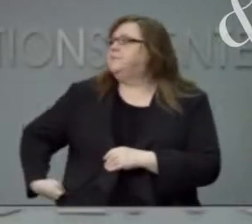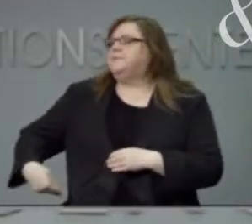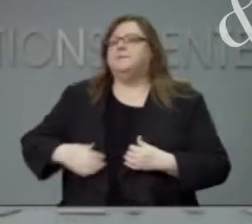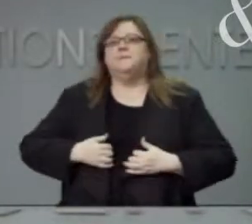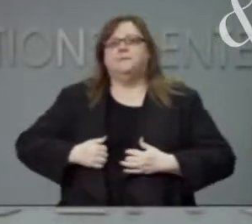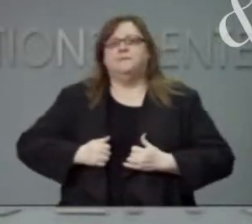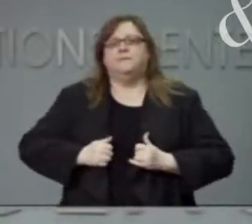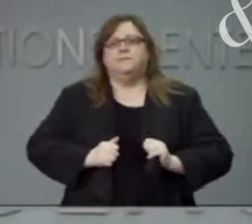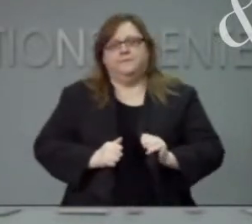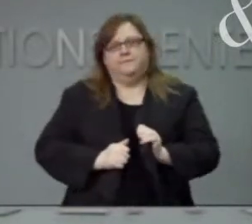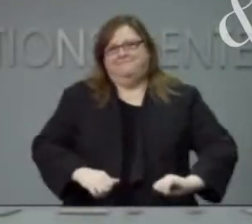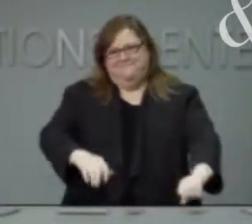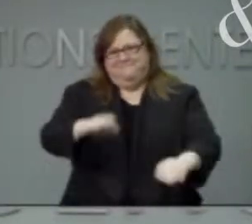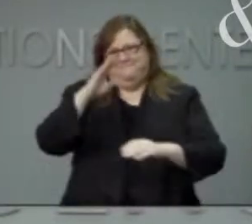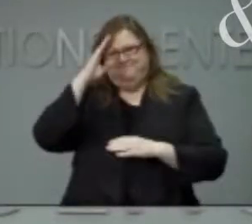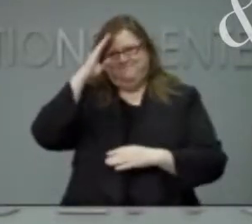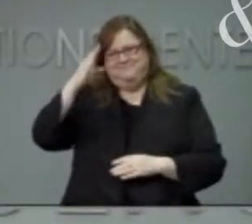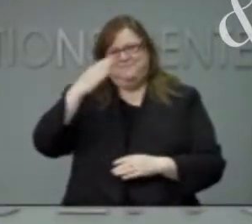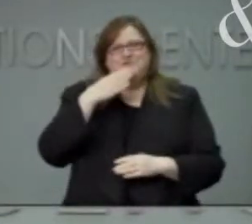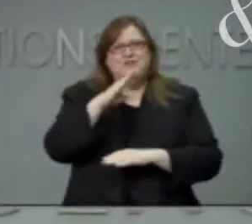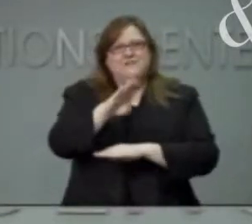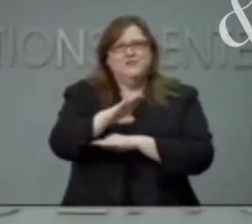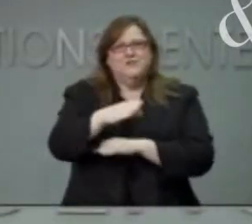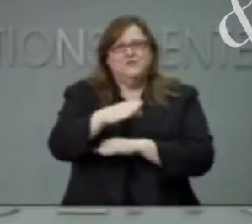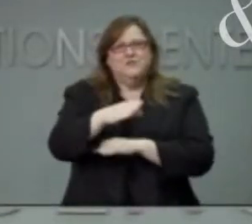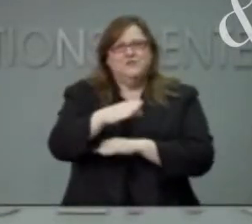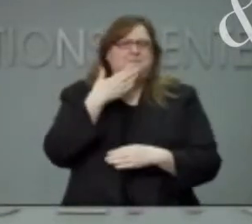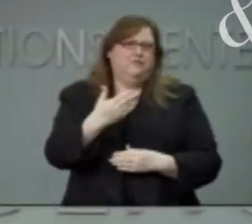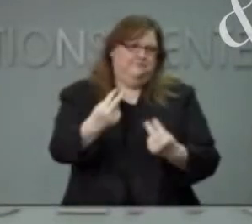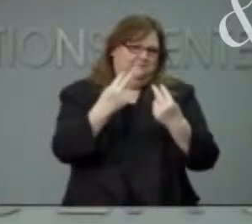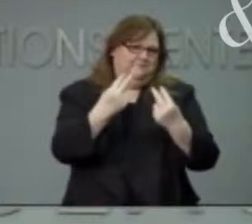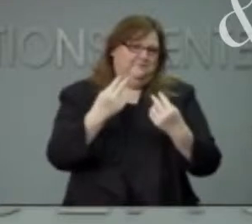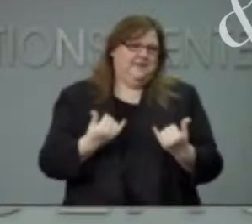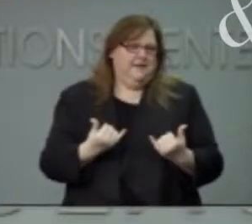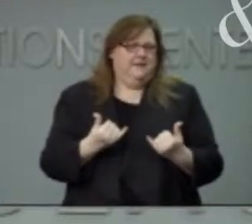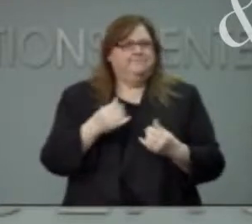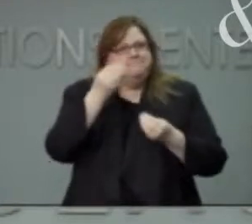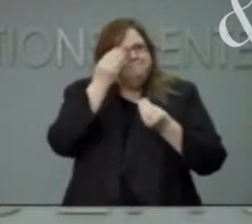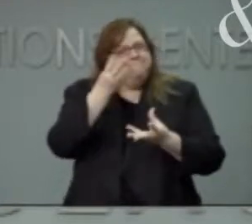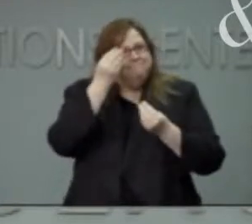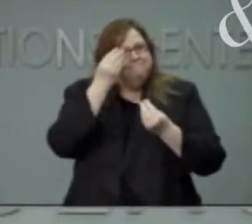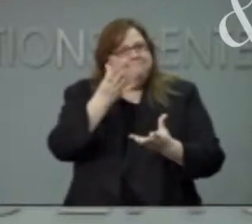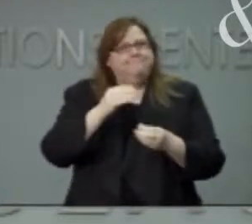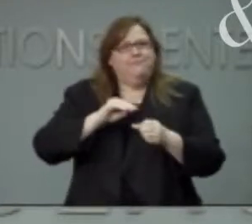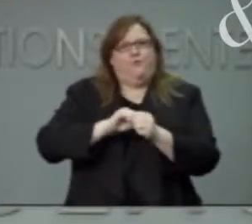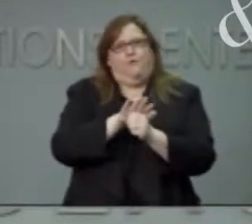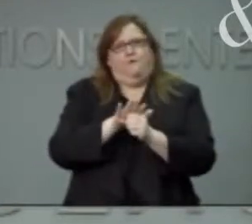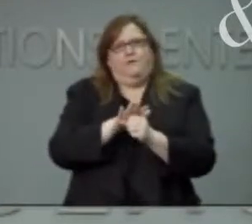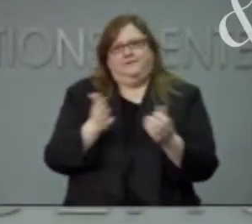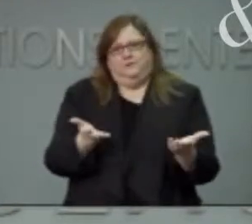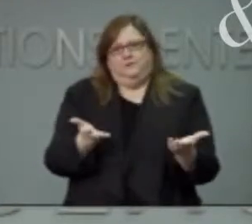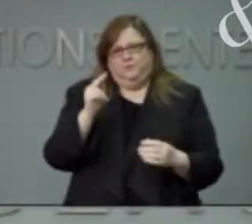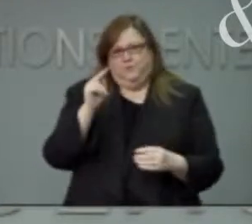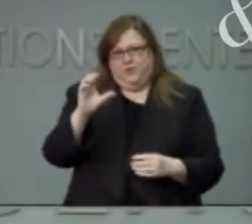Well, good afternoon, and thank you for joining today's update on COVID-19 in North Carolina. As of today, we have